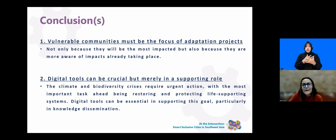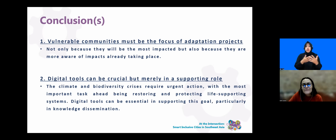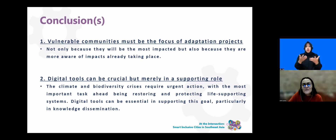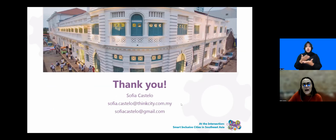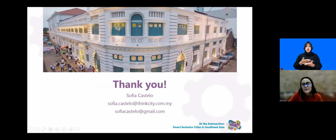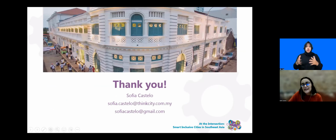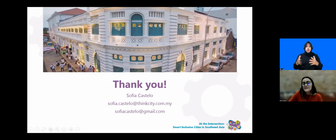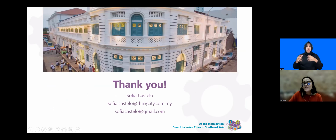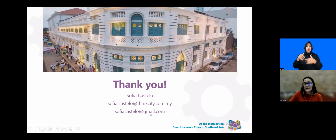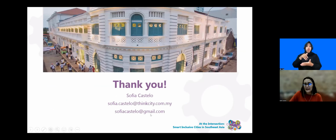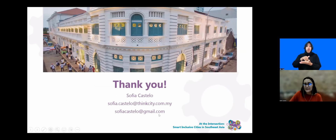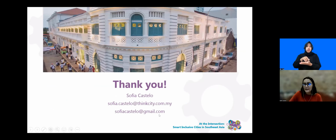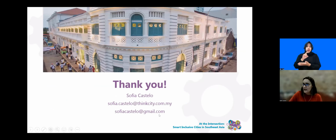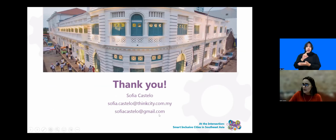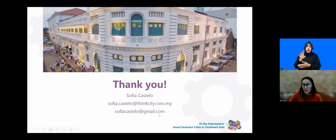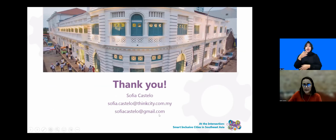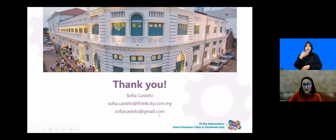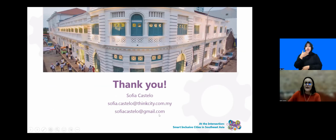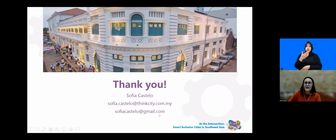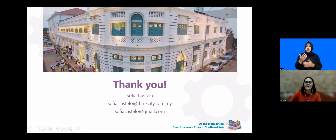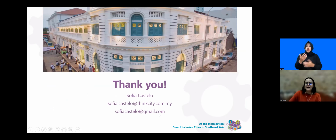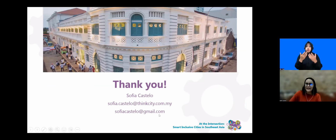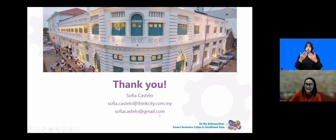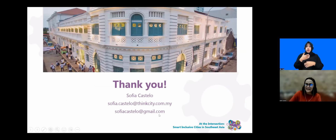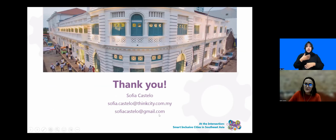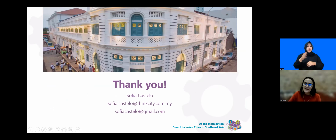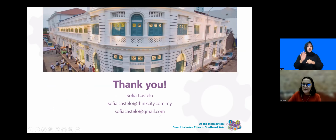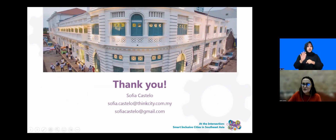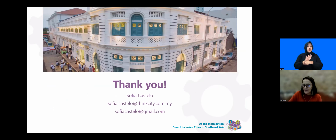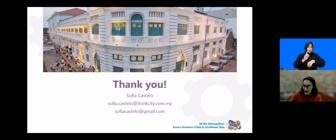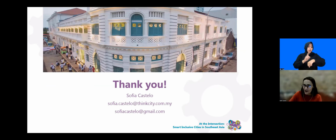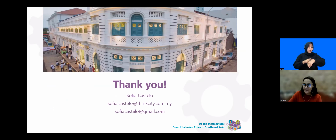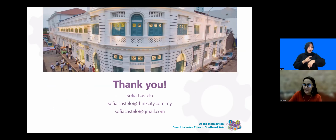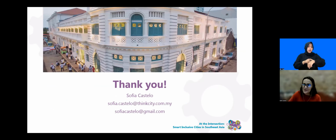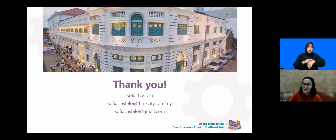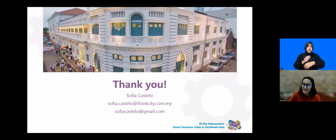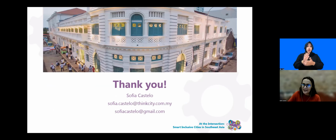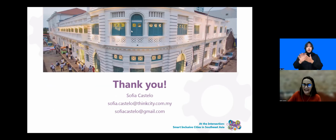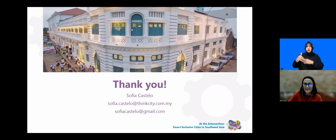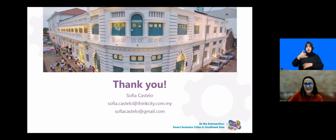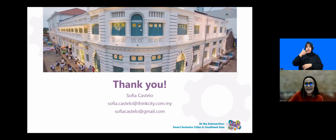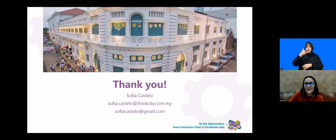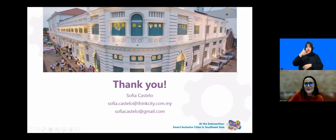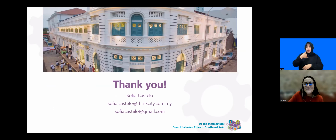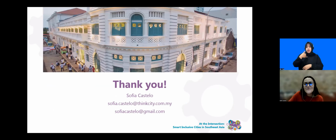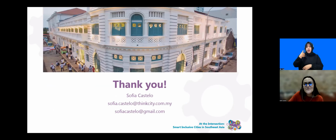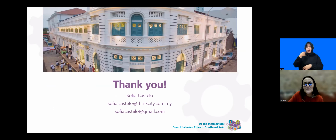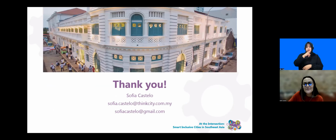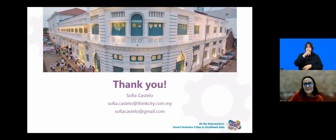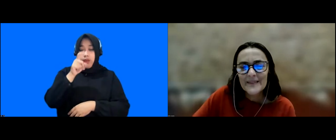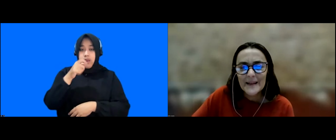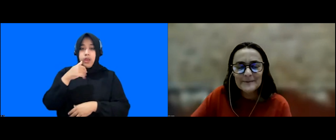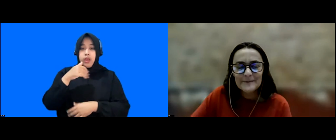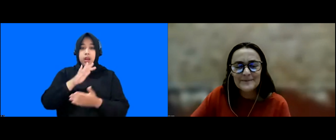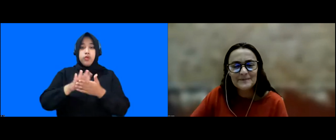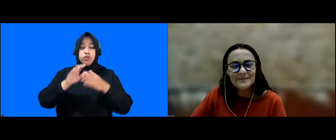much. Please contact me if you have any doubts. I'll share my contacts also in the chat. Thank you.